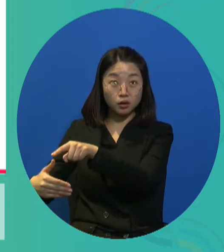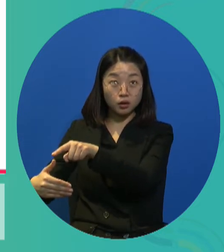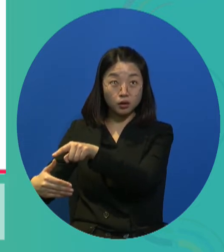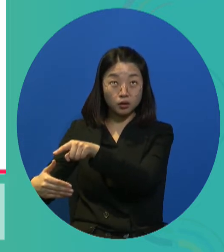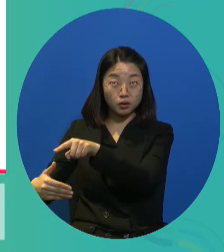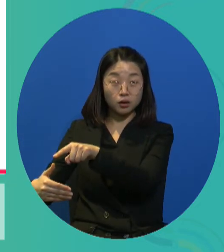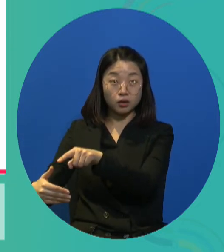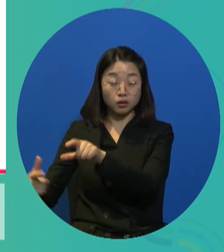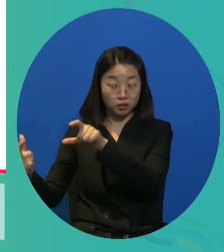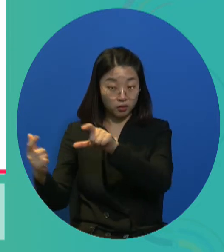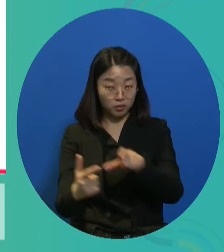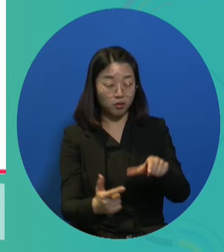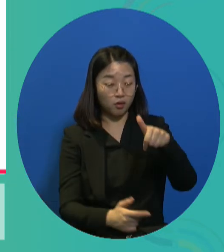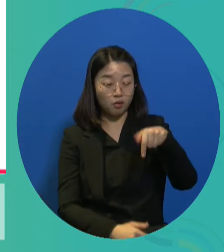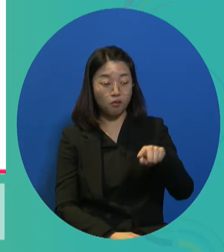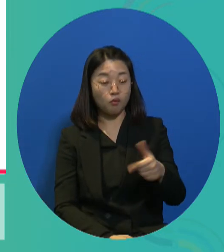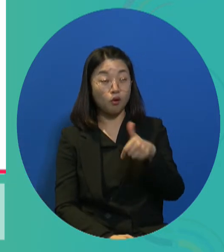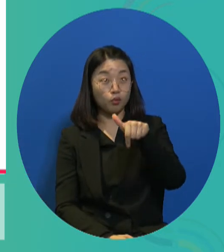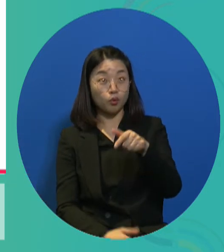effect.